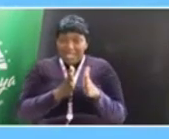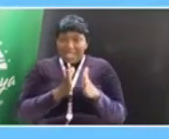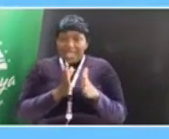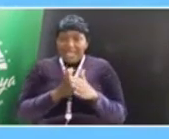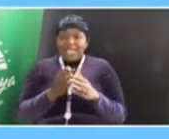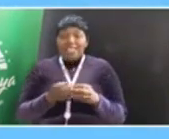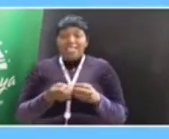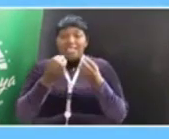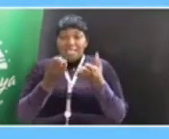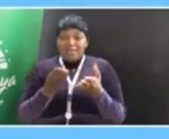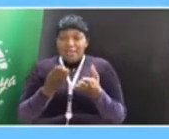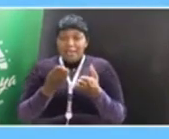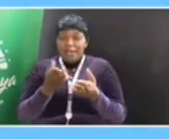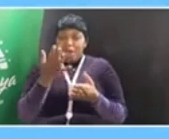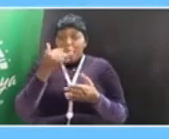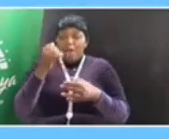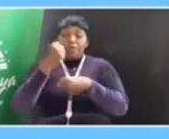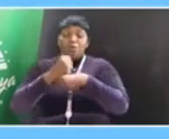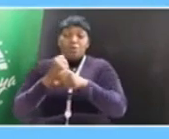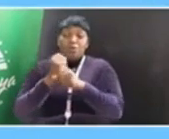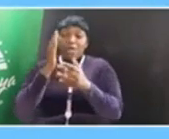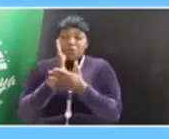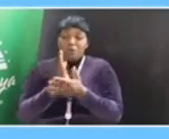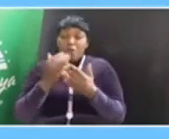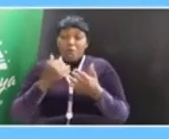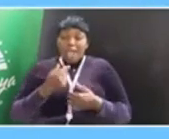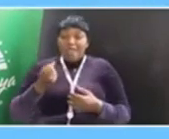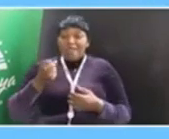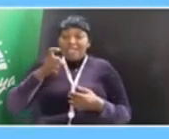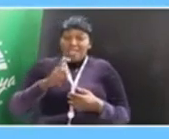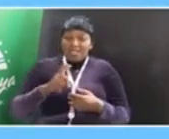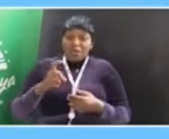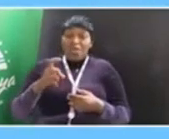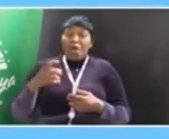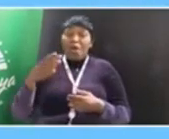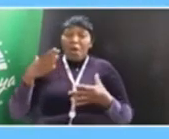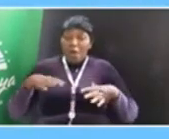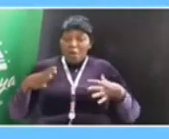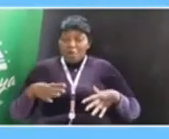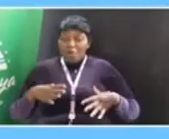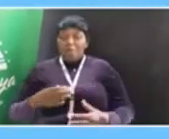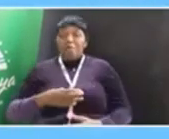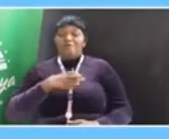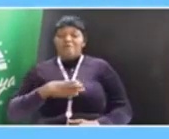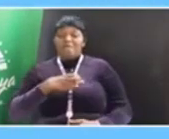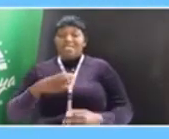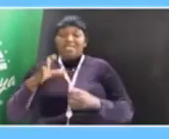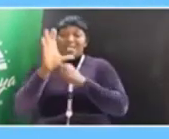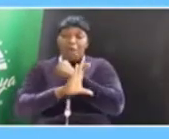rolled out to make sure that we have additional numbers of people visiting our country.